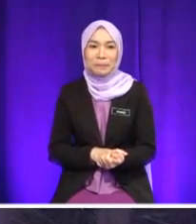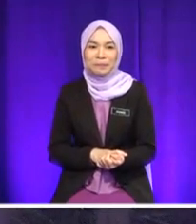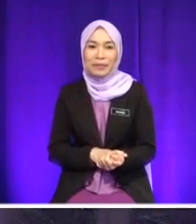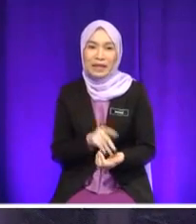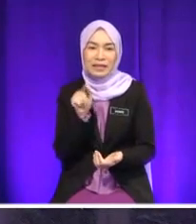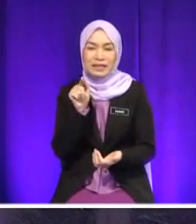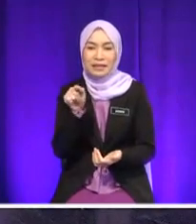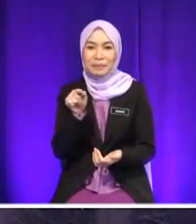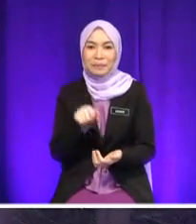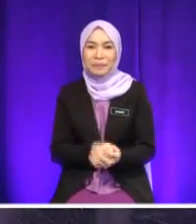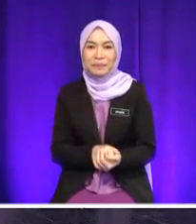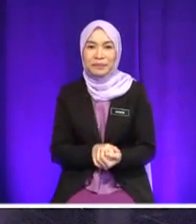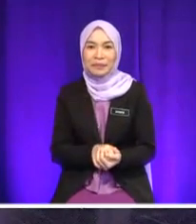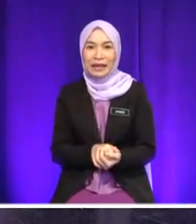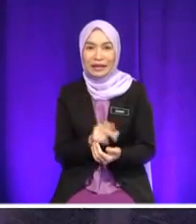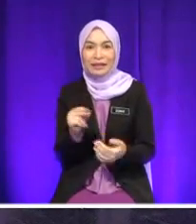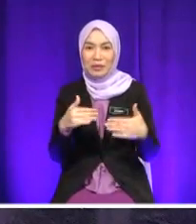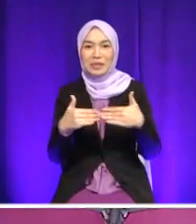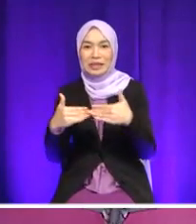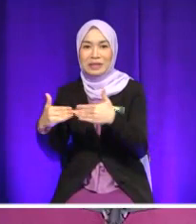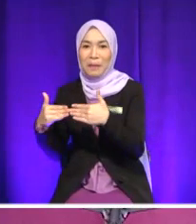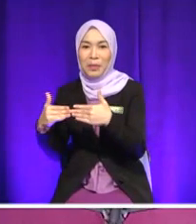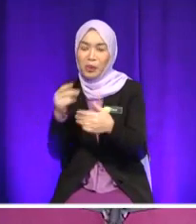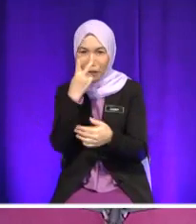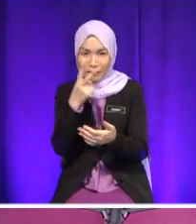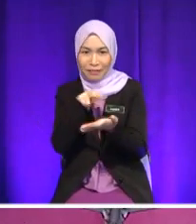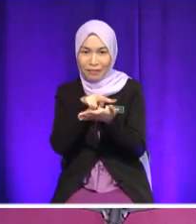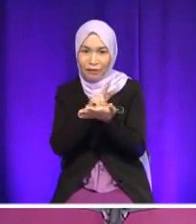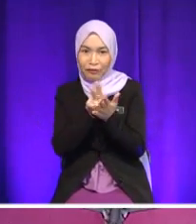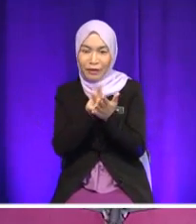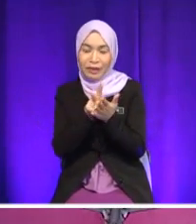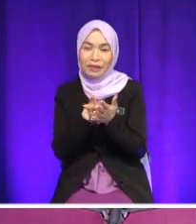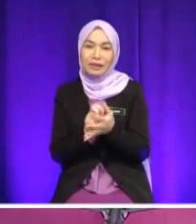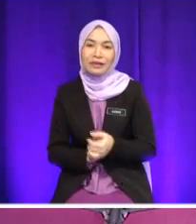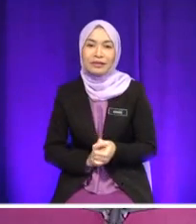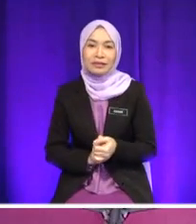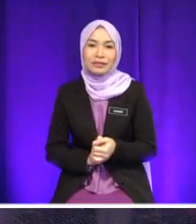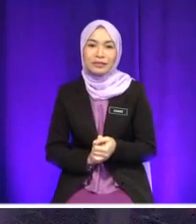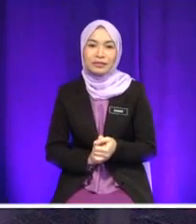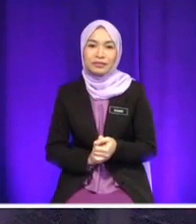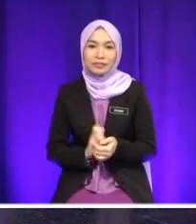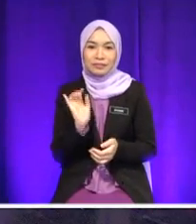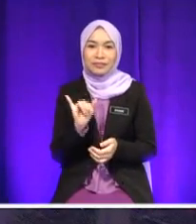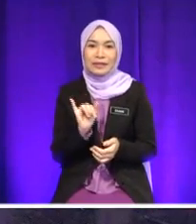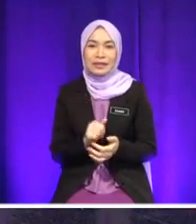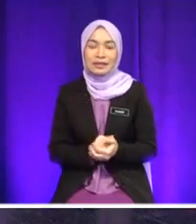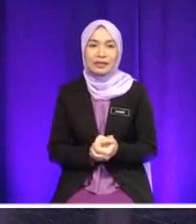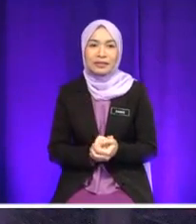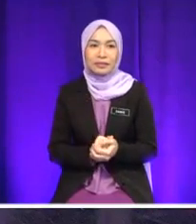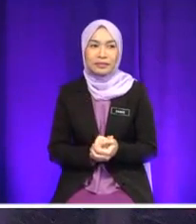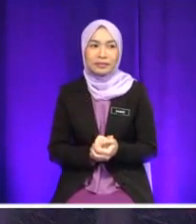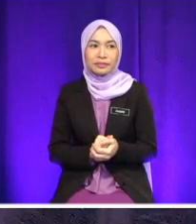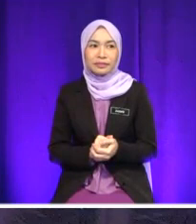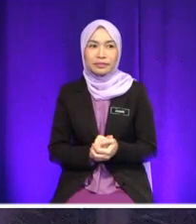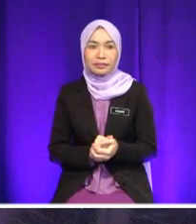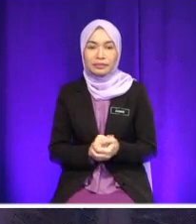let's listen to our pupils here. Would they agree with Sean or they agree with Rachel, right? All right. Okay, anyone here would like to say something?